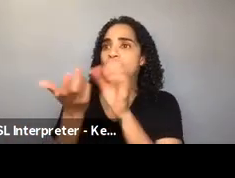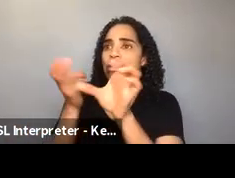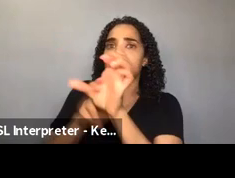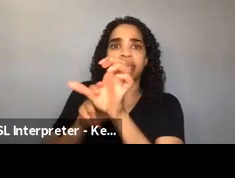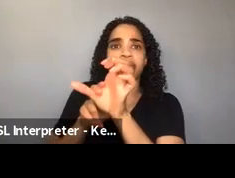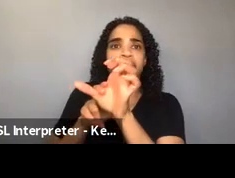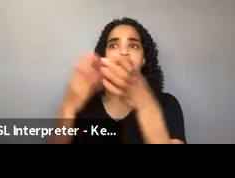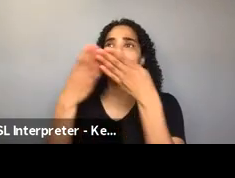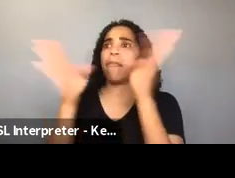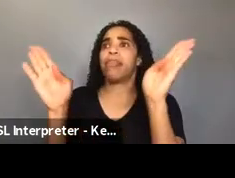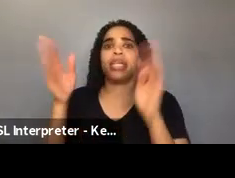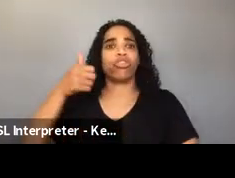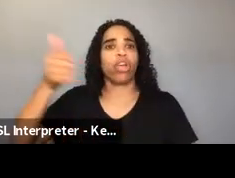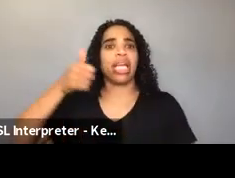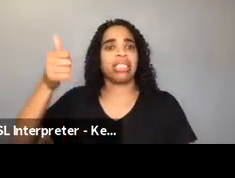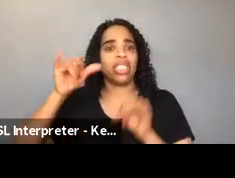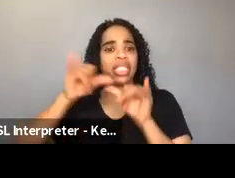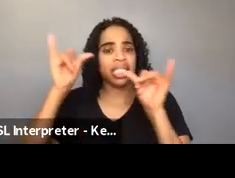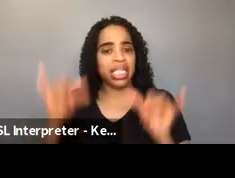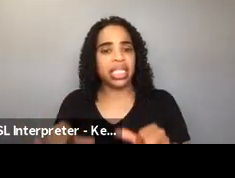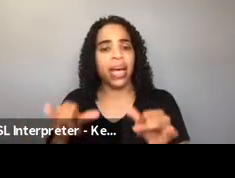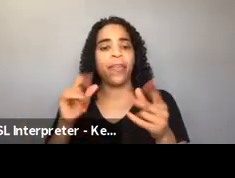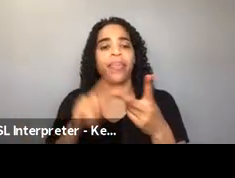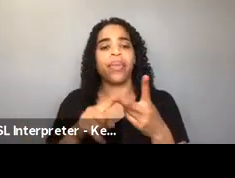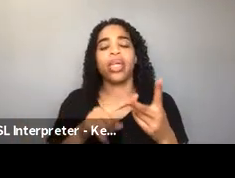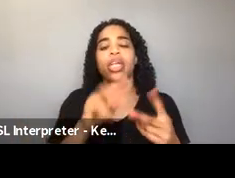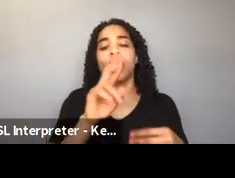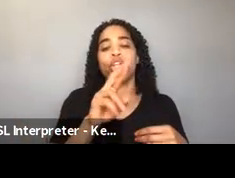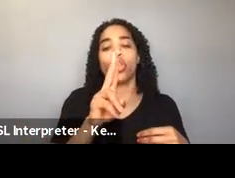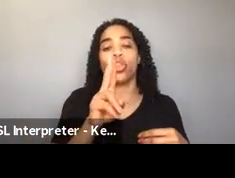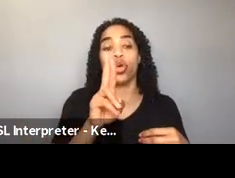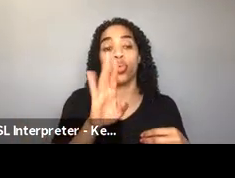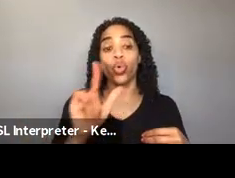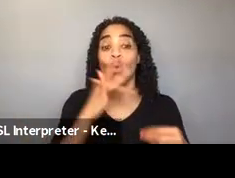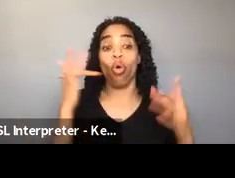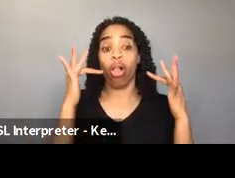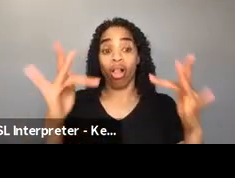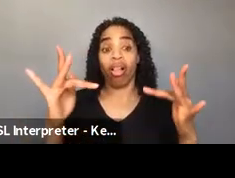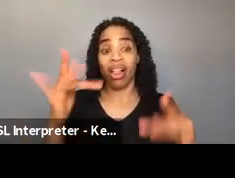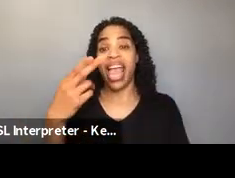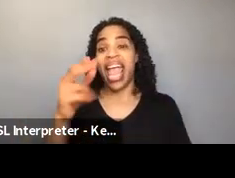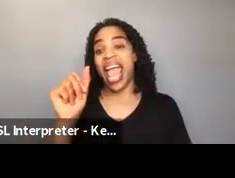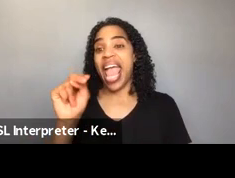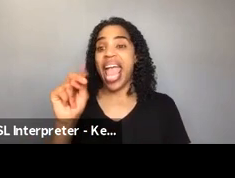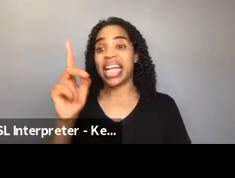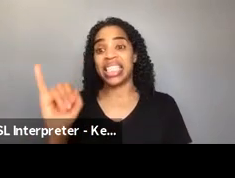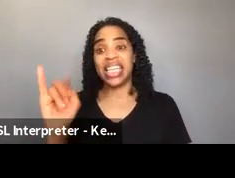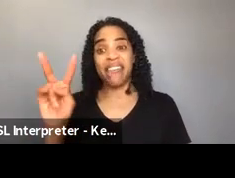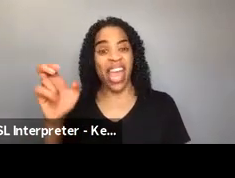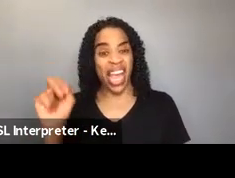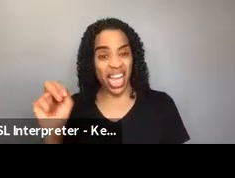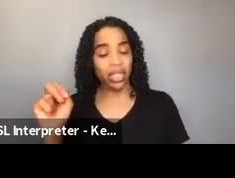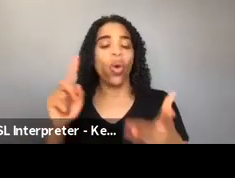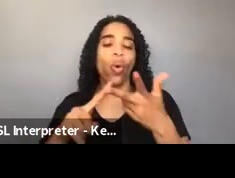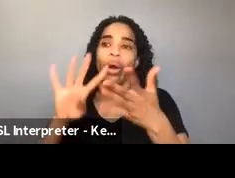transit system, rural handyman system, bus stops, and others. Travel